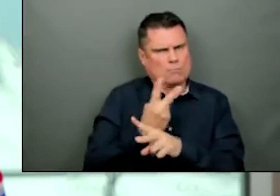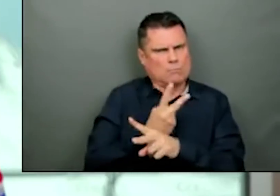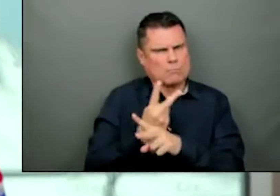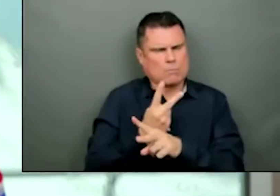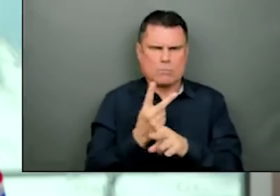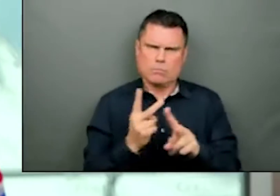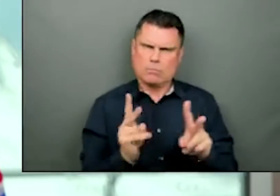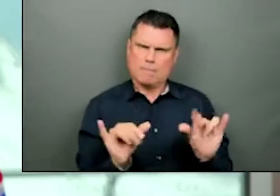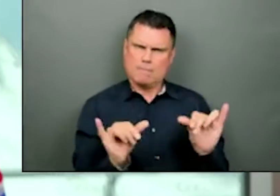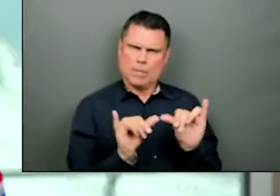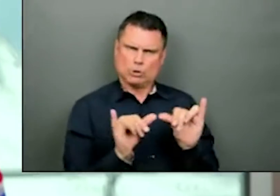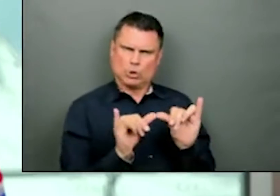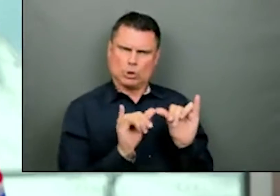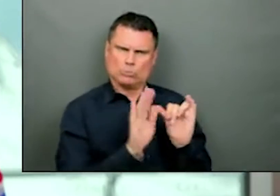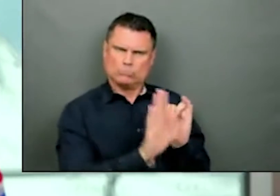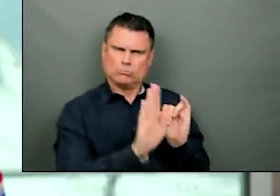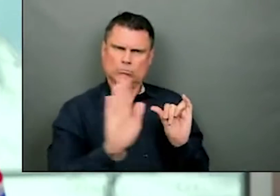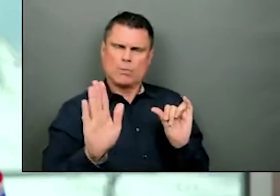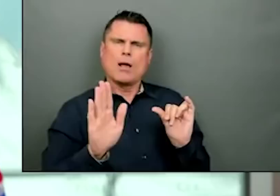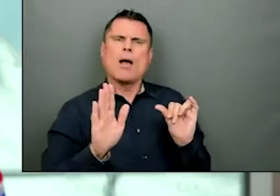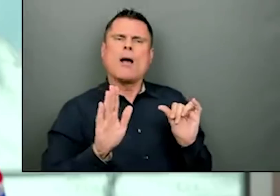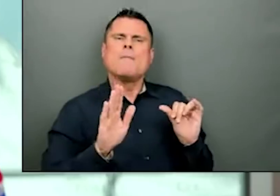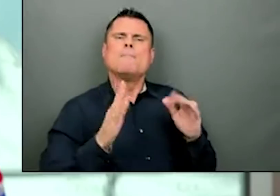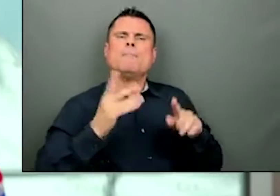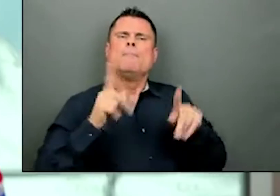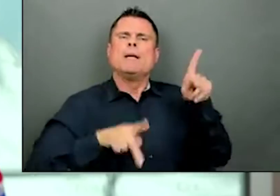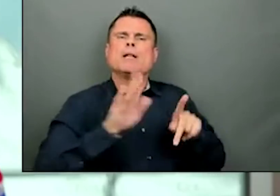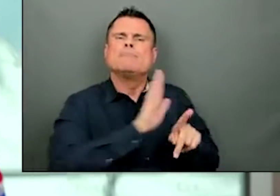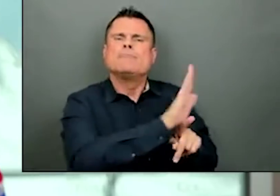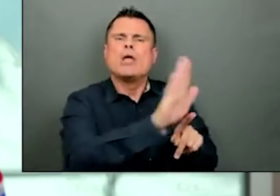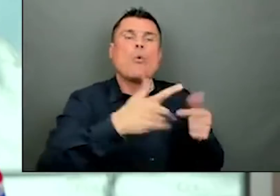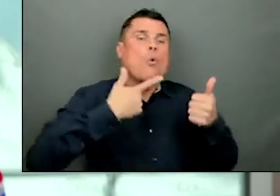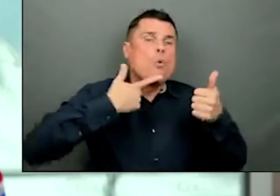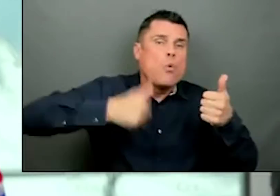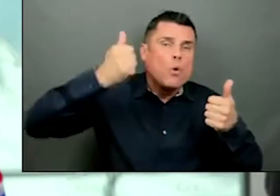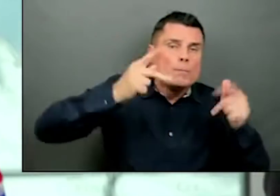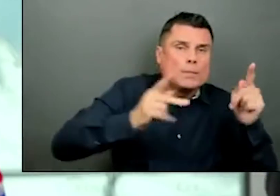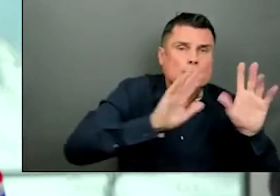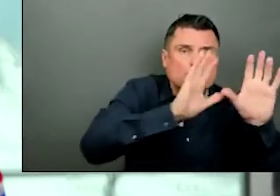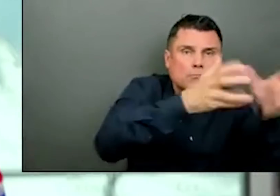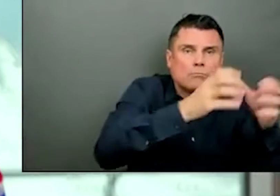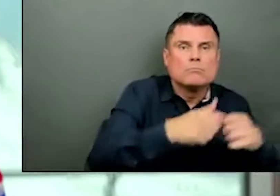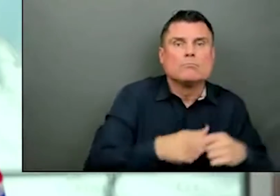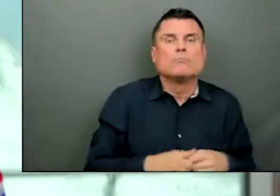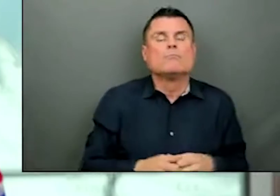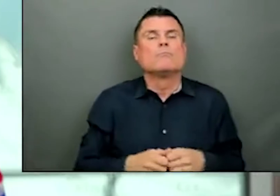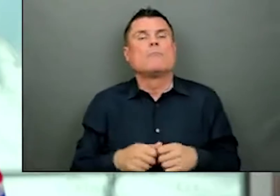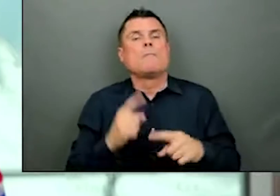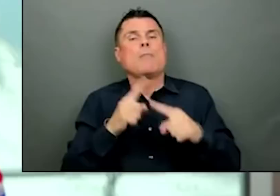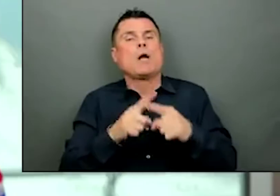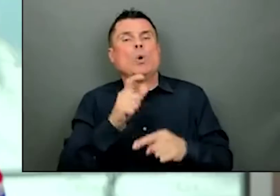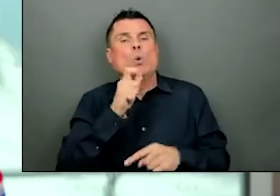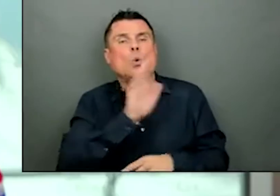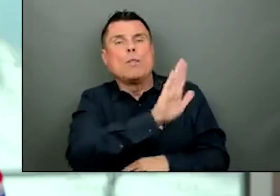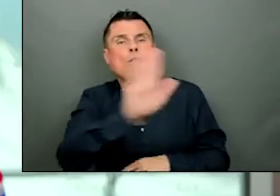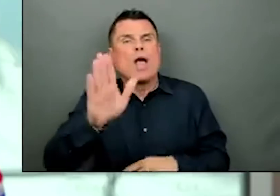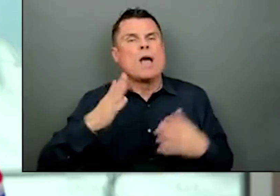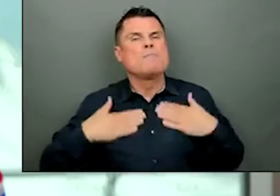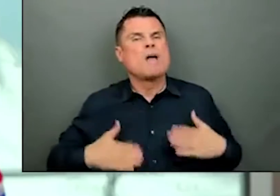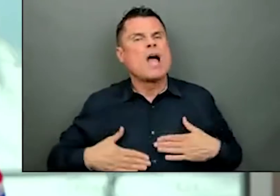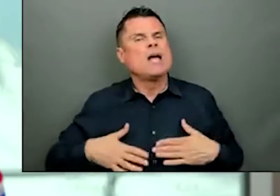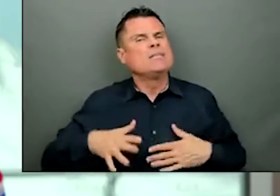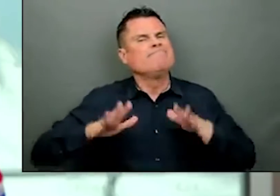certain types of immune compromising conditions, those levels may not rise as high as they do in younger, healthier